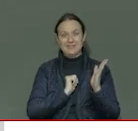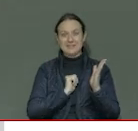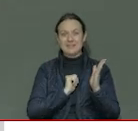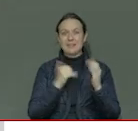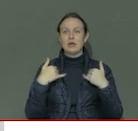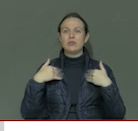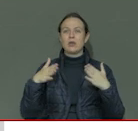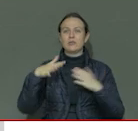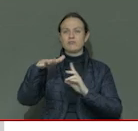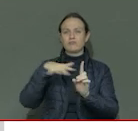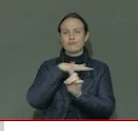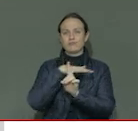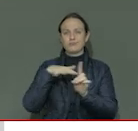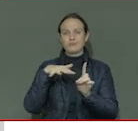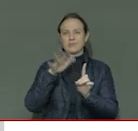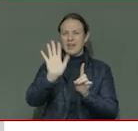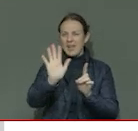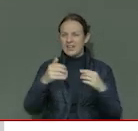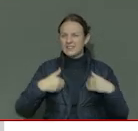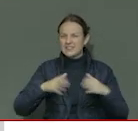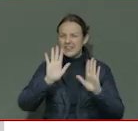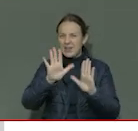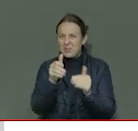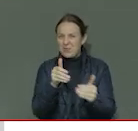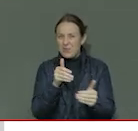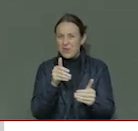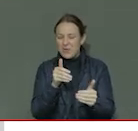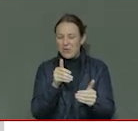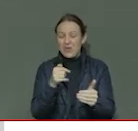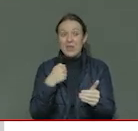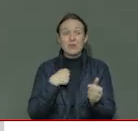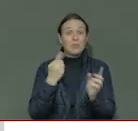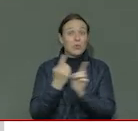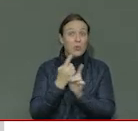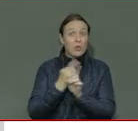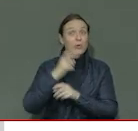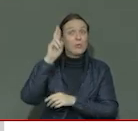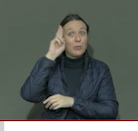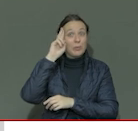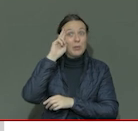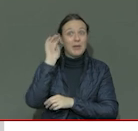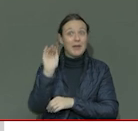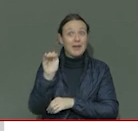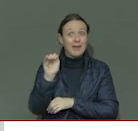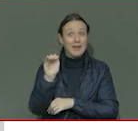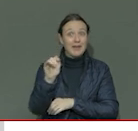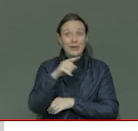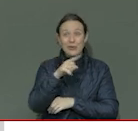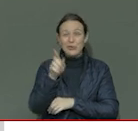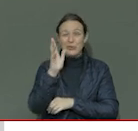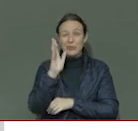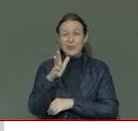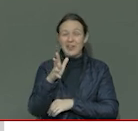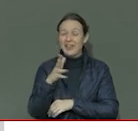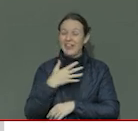setting. But before I begin, and I'm going to constantly remind you of this line. You're actually going to get tired of hearing me